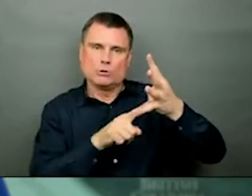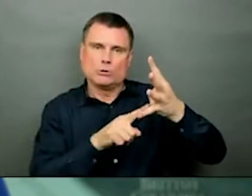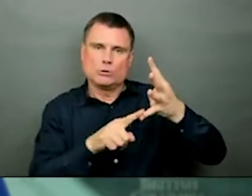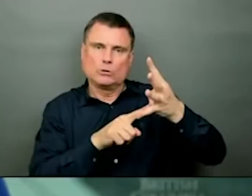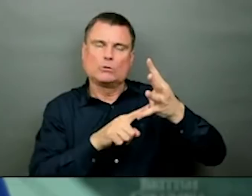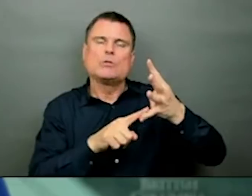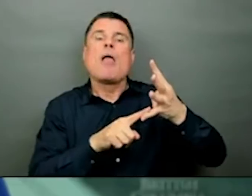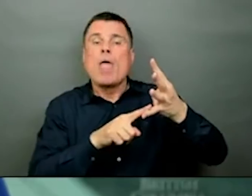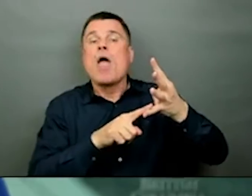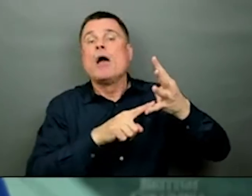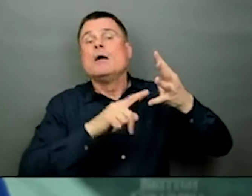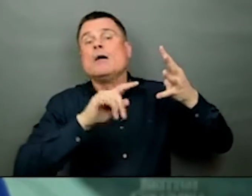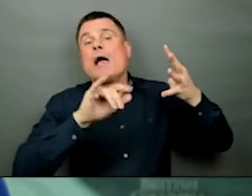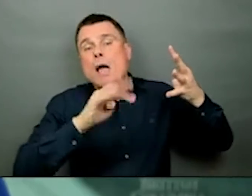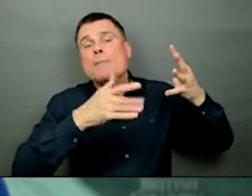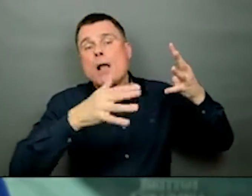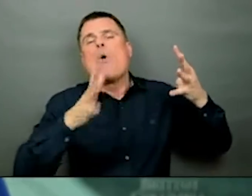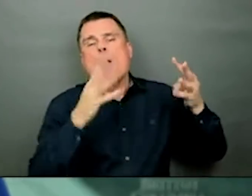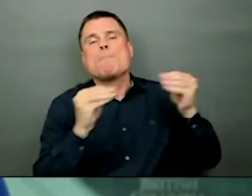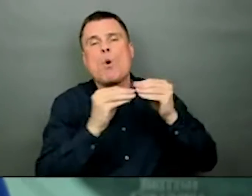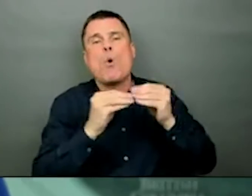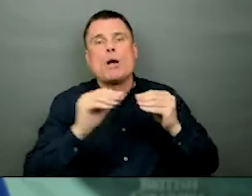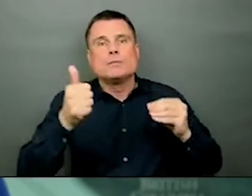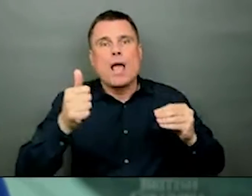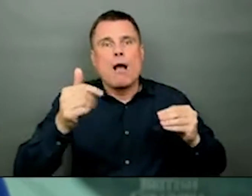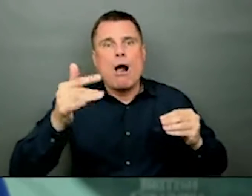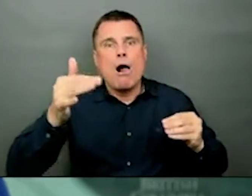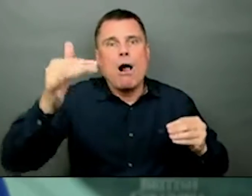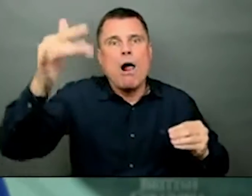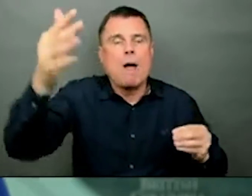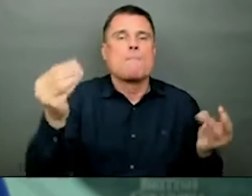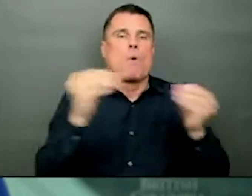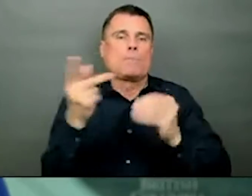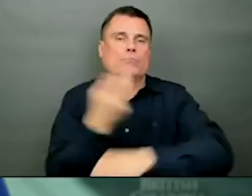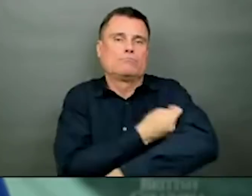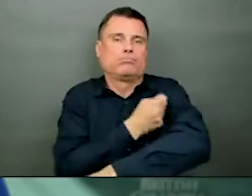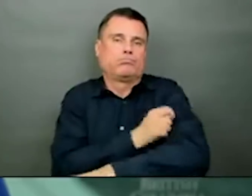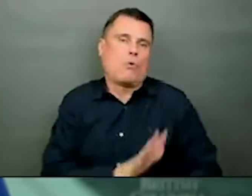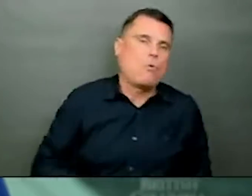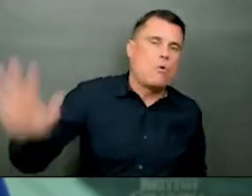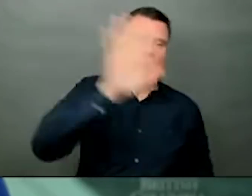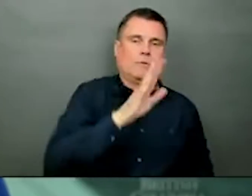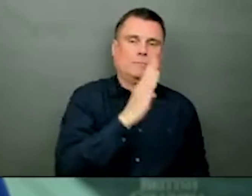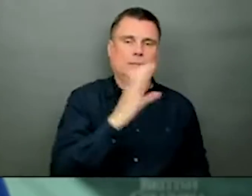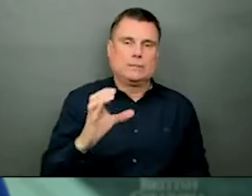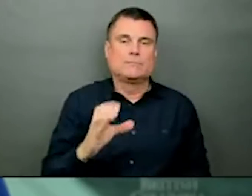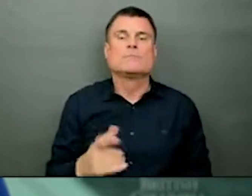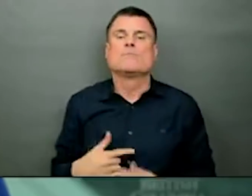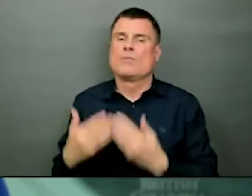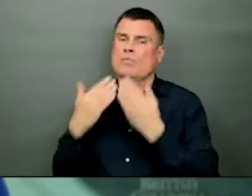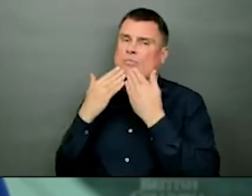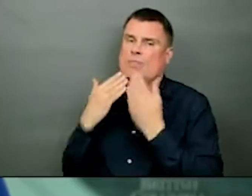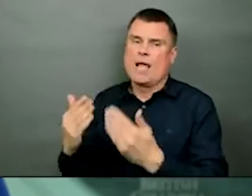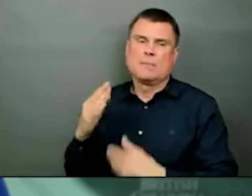because the BC CDC, thanks to the efforts of Dr. Gustafson and her team, provides information on local health areas